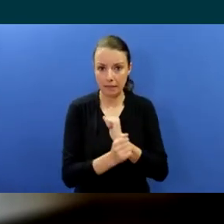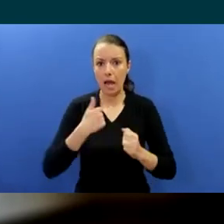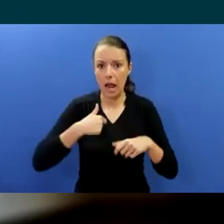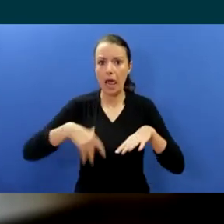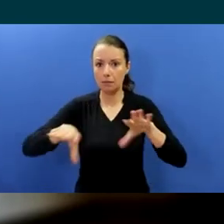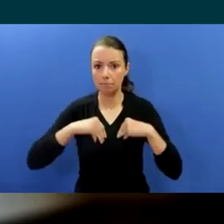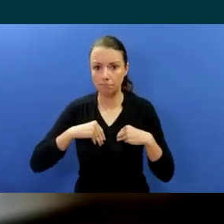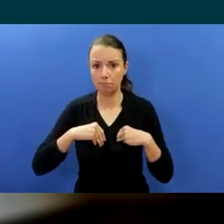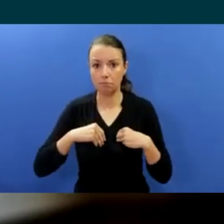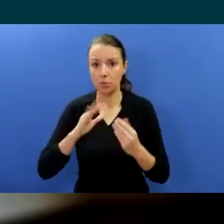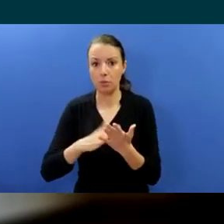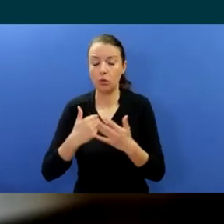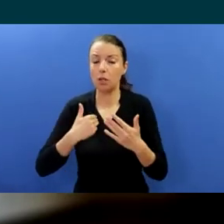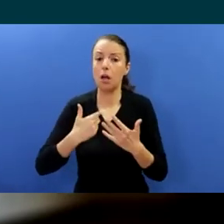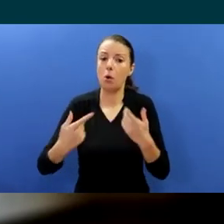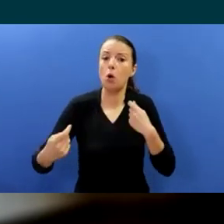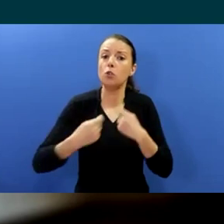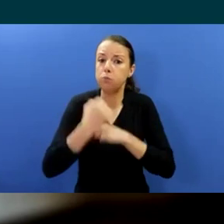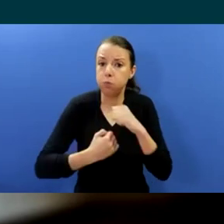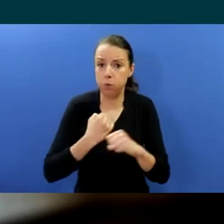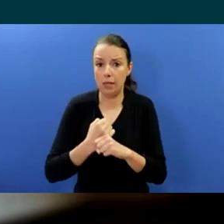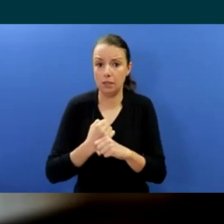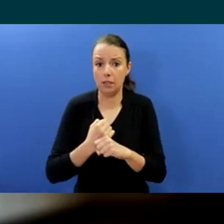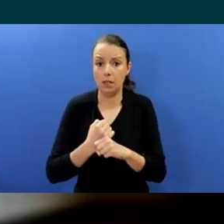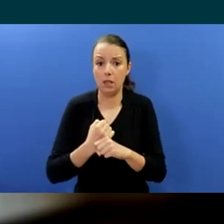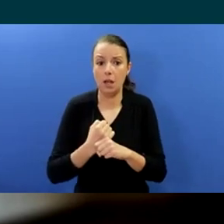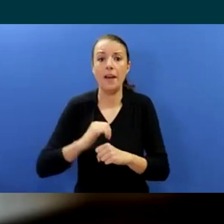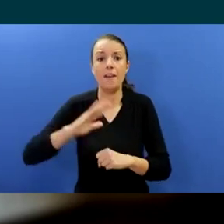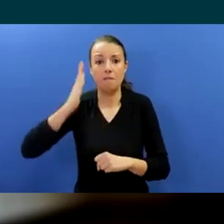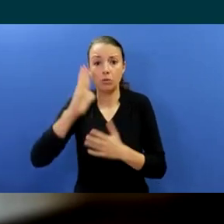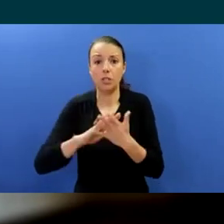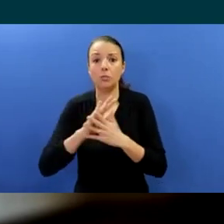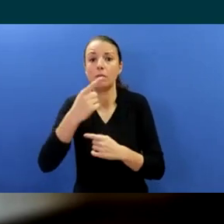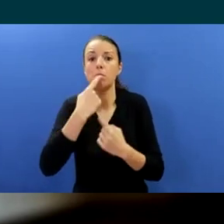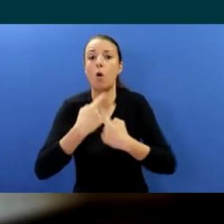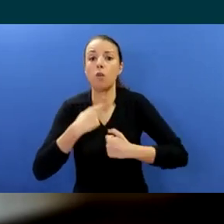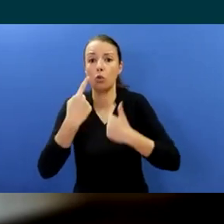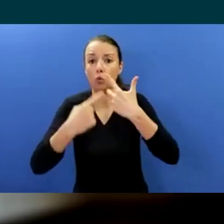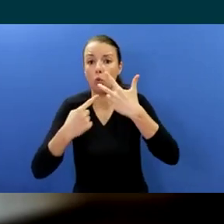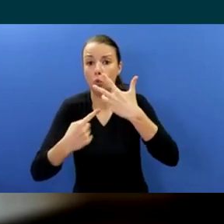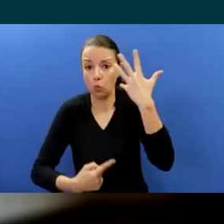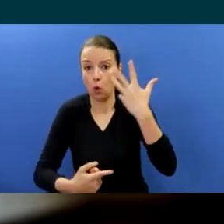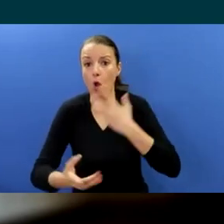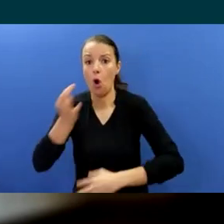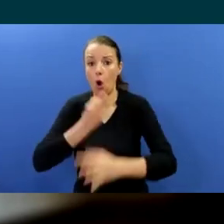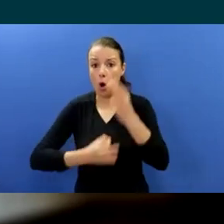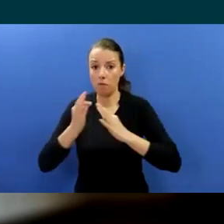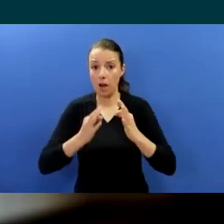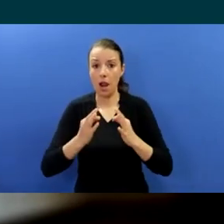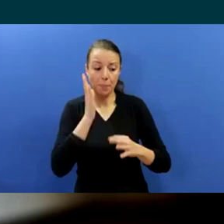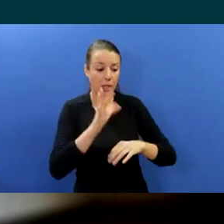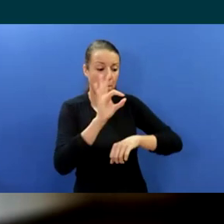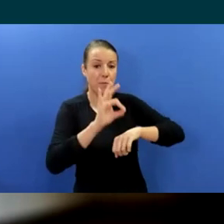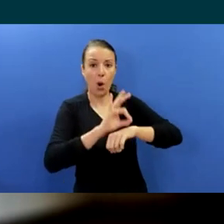co-created. And that's I would say the more intense and the more difficult to